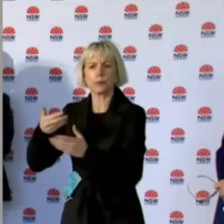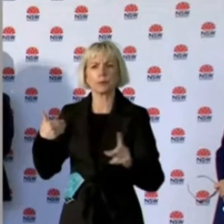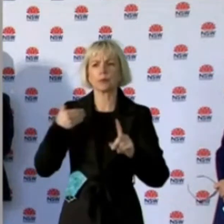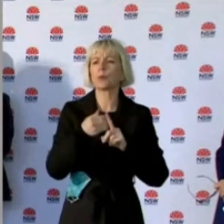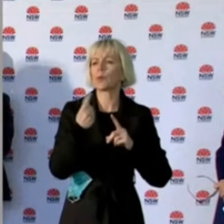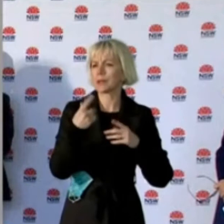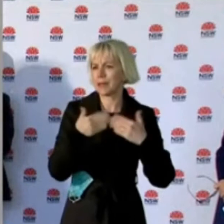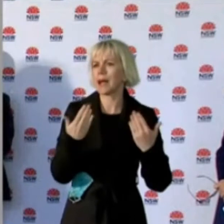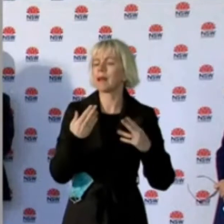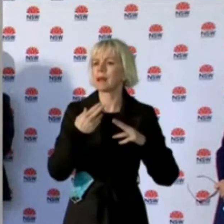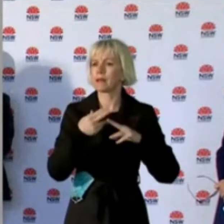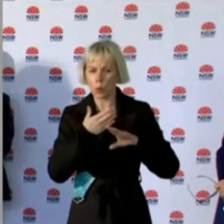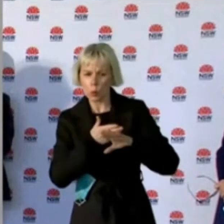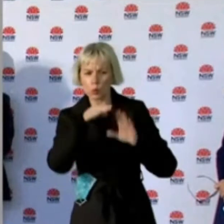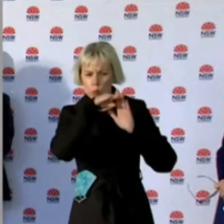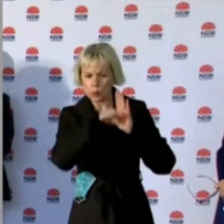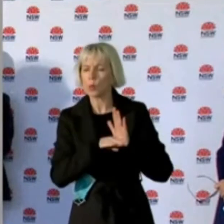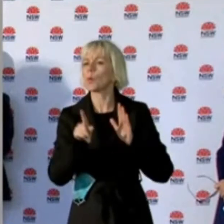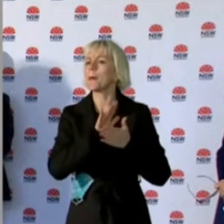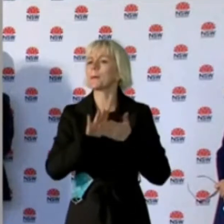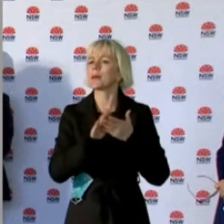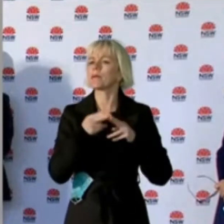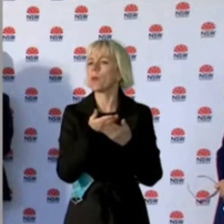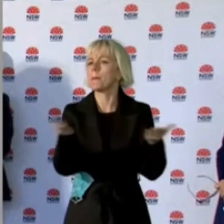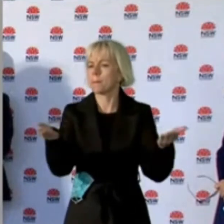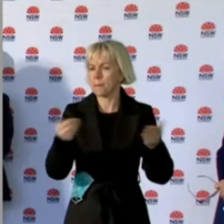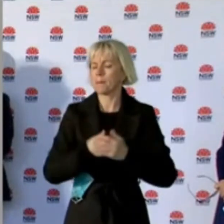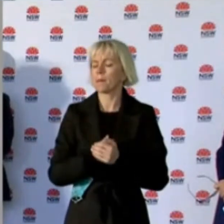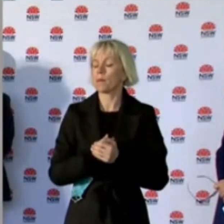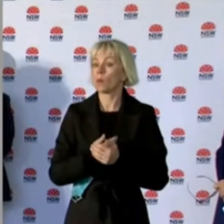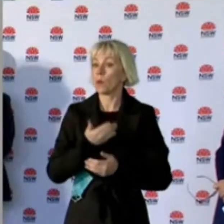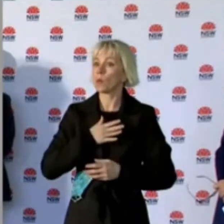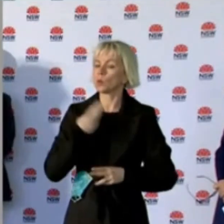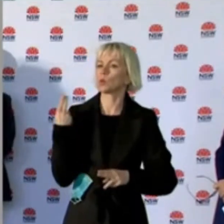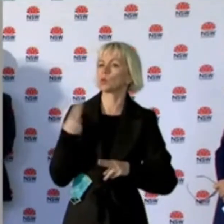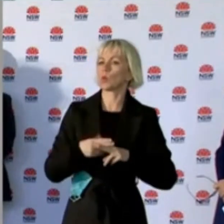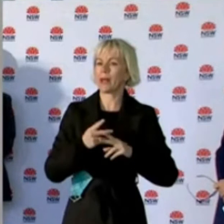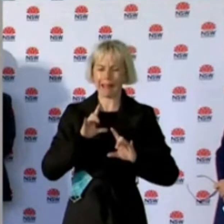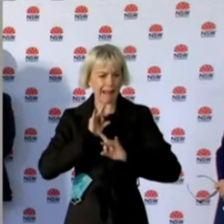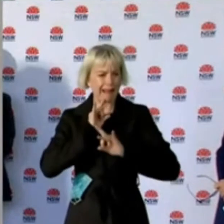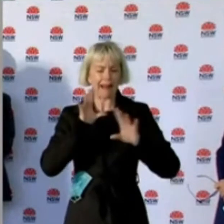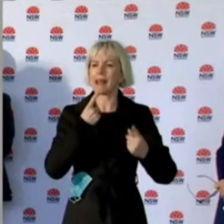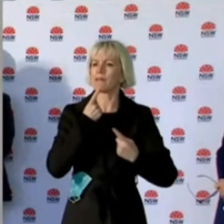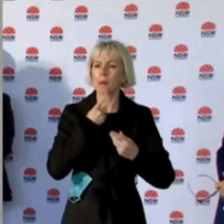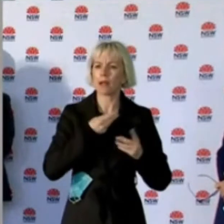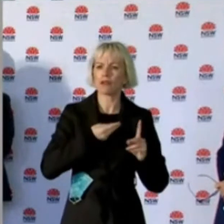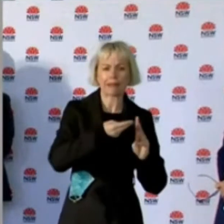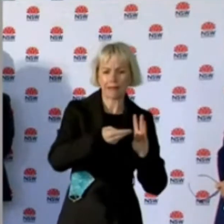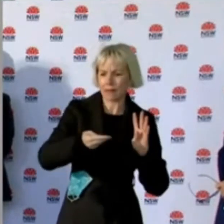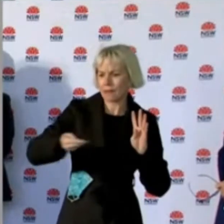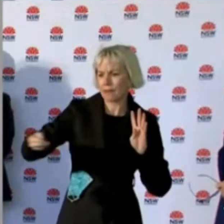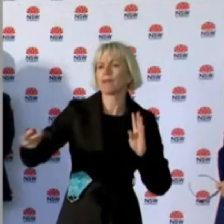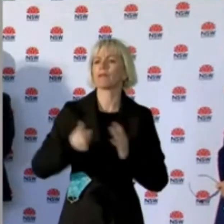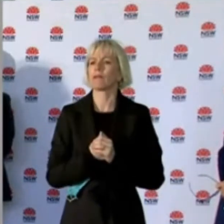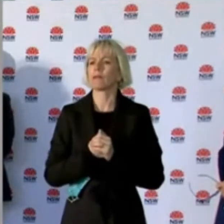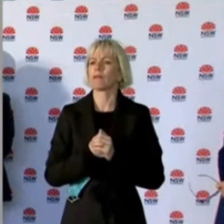as seamlessly as possible, and the work that industry groups and businesses have had with the government over the last 24